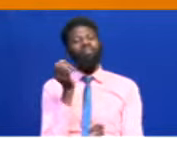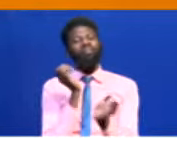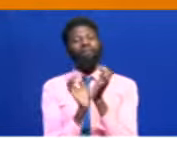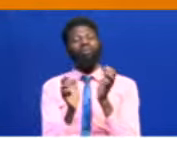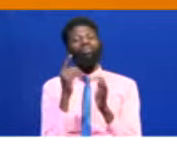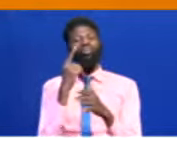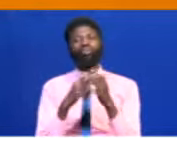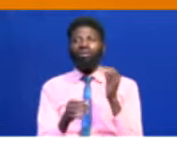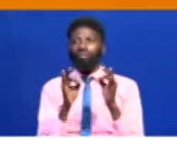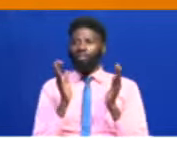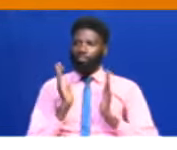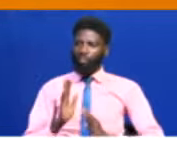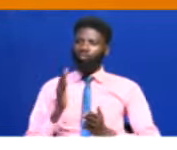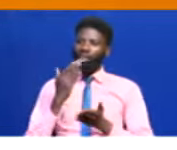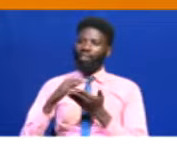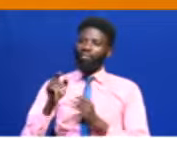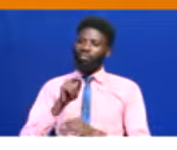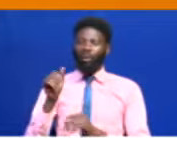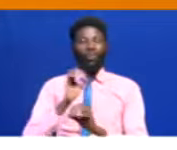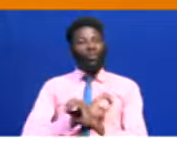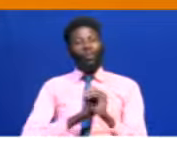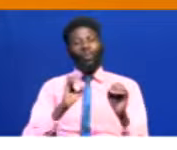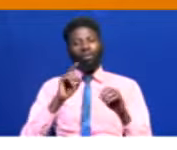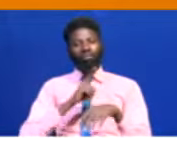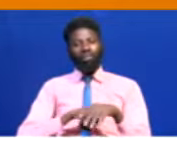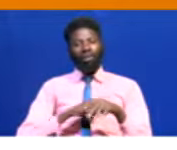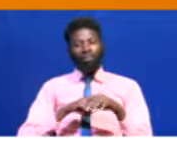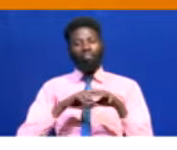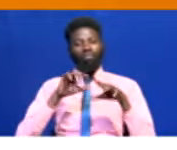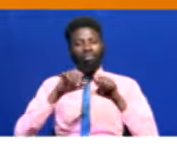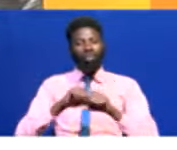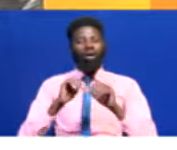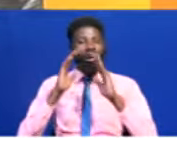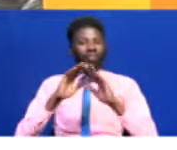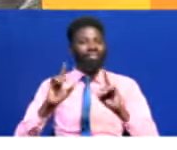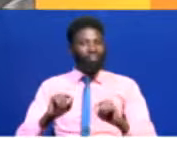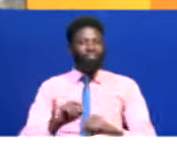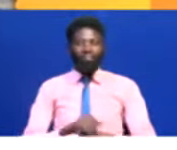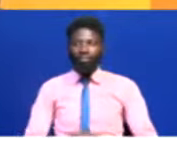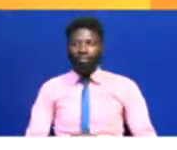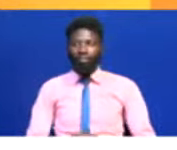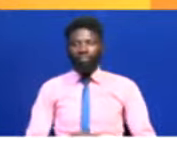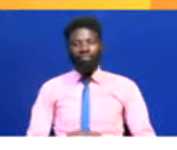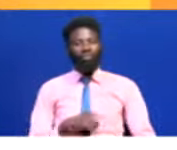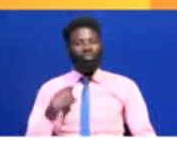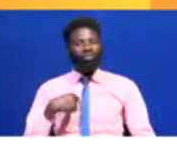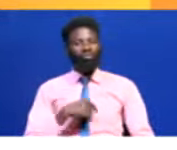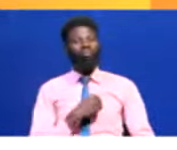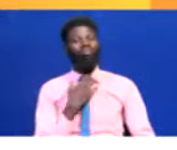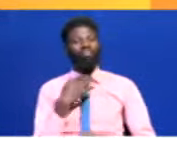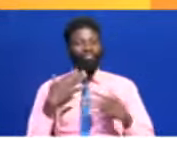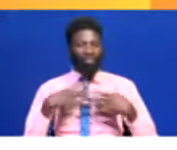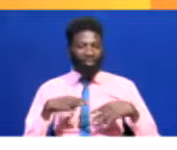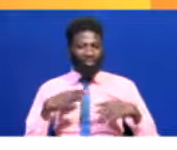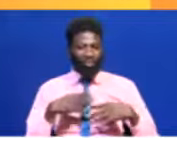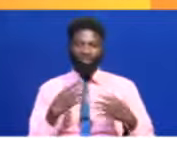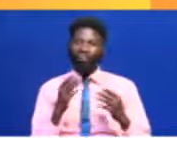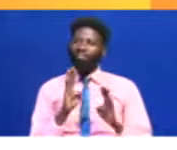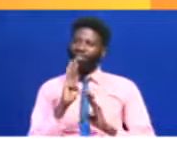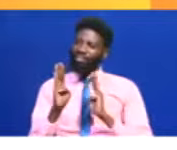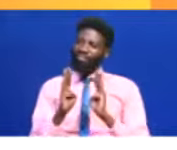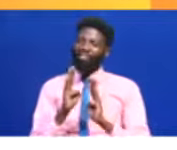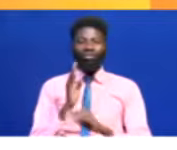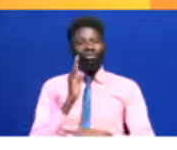not paying rent in the affordable housing? Of course, we want people to be disciplined. Once you acquire this house,